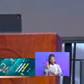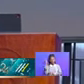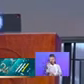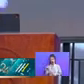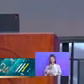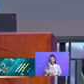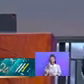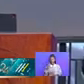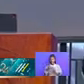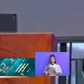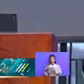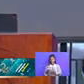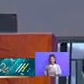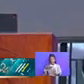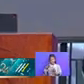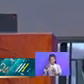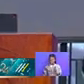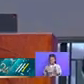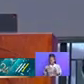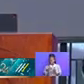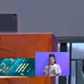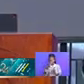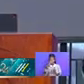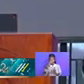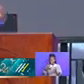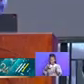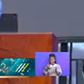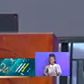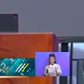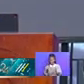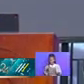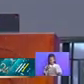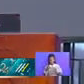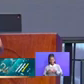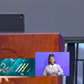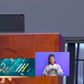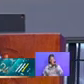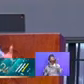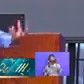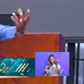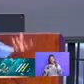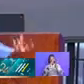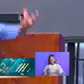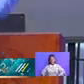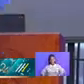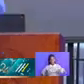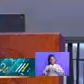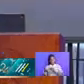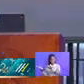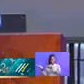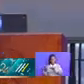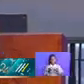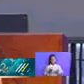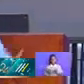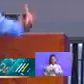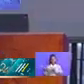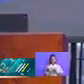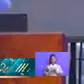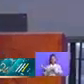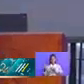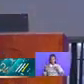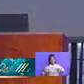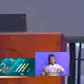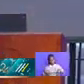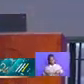Africa and to pay the price that you are paying here and to sacrifice your life and bringing these people in their